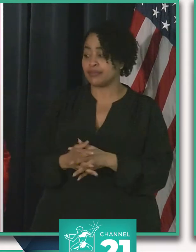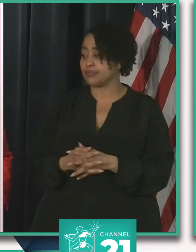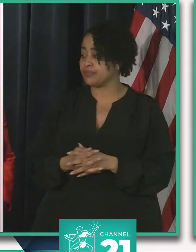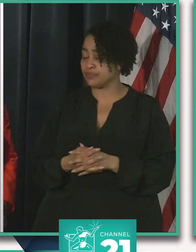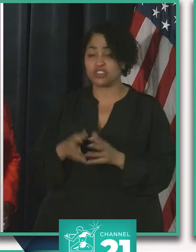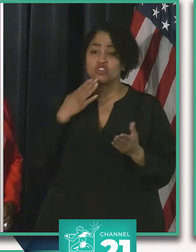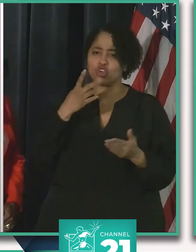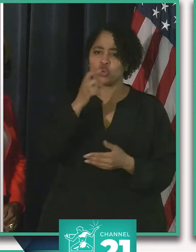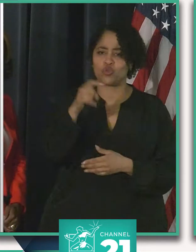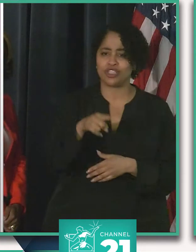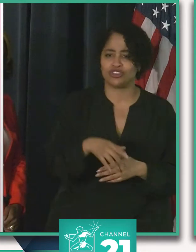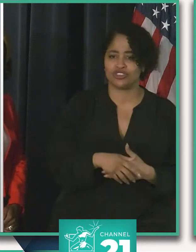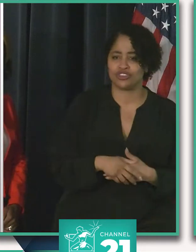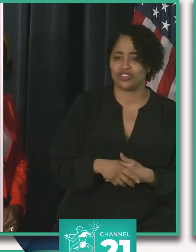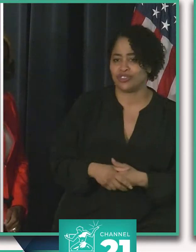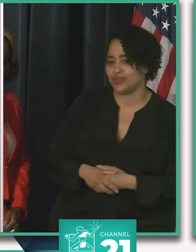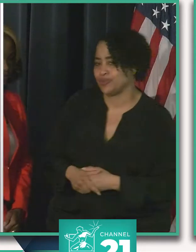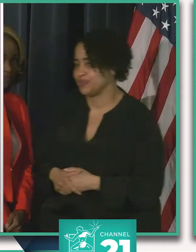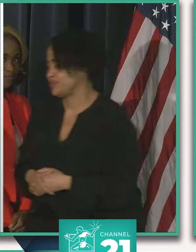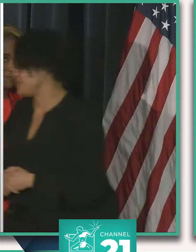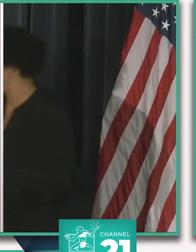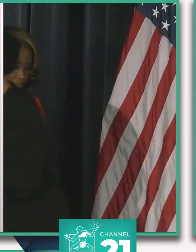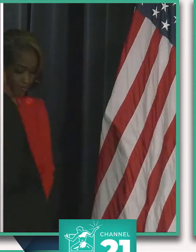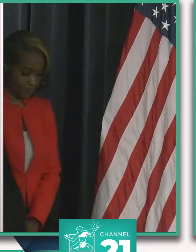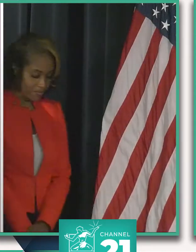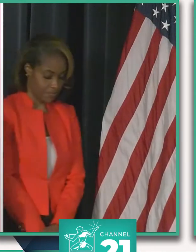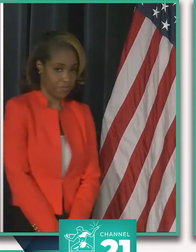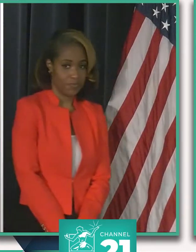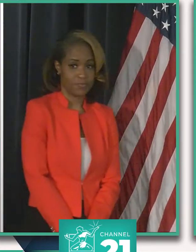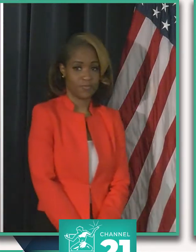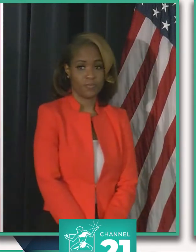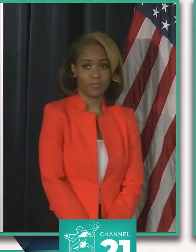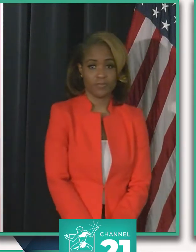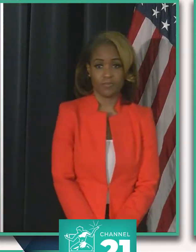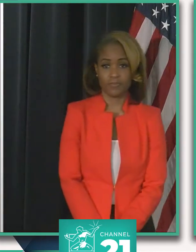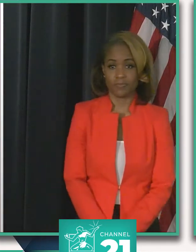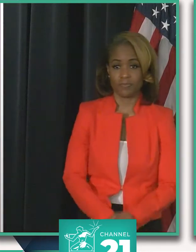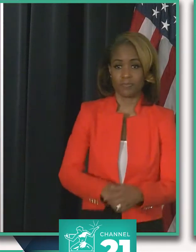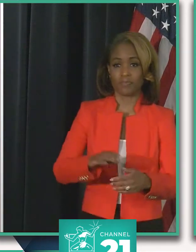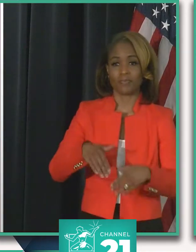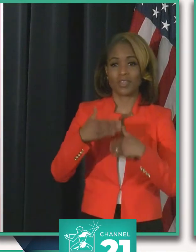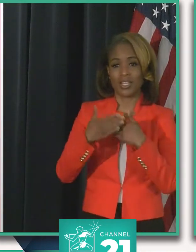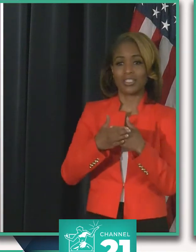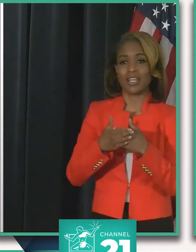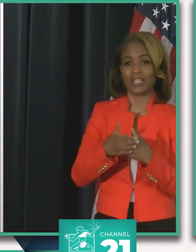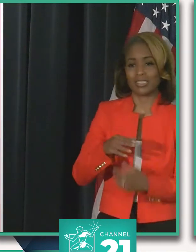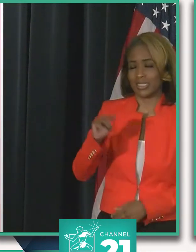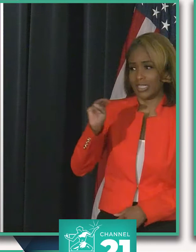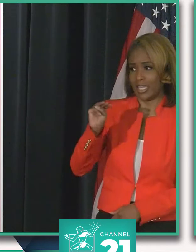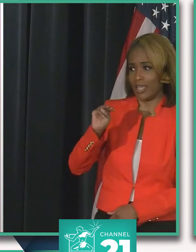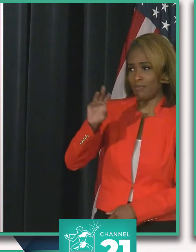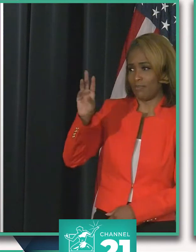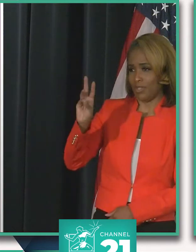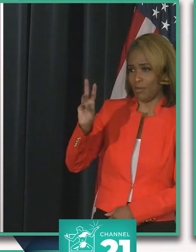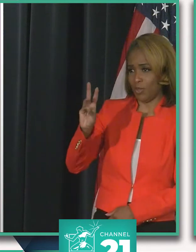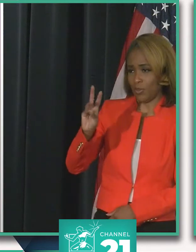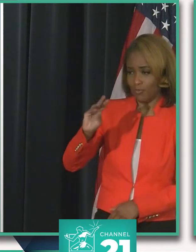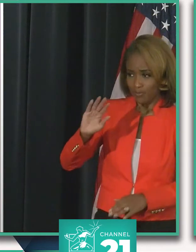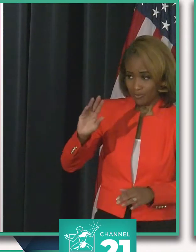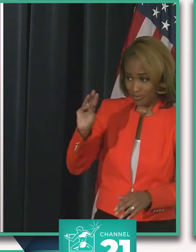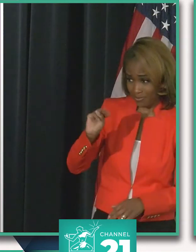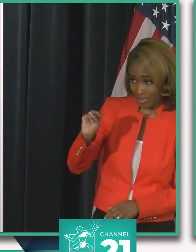But a good question. Next is M.W. M.W. M.W., introduce yourself and tell us where you